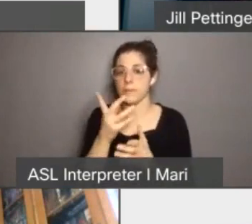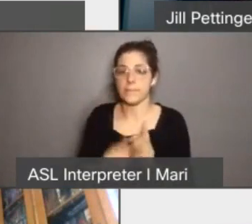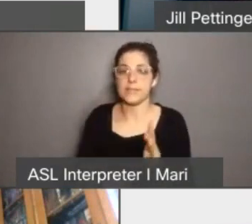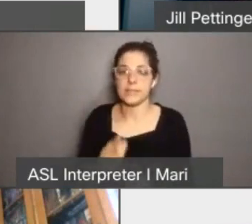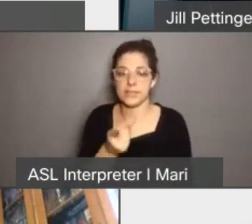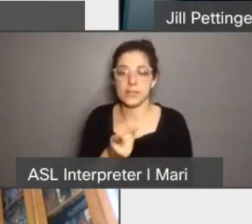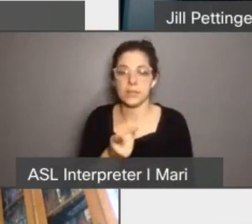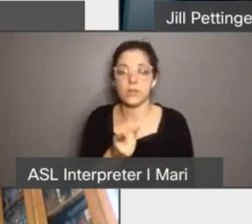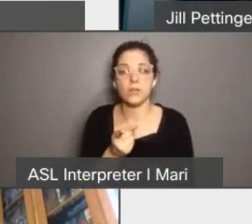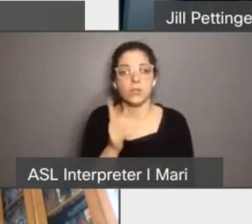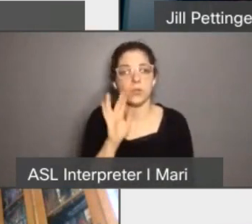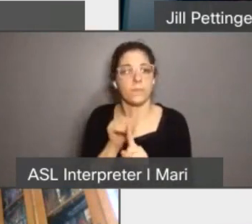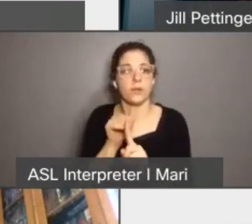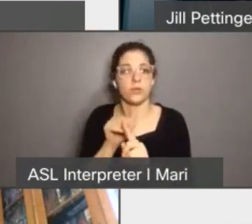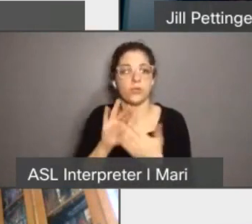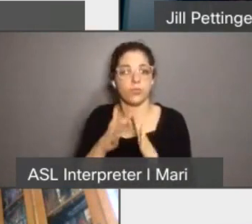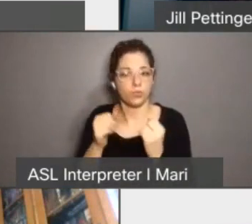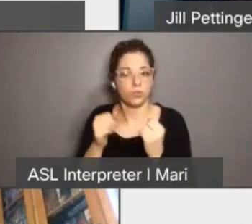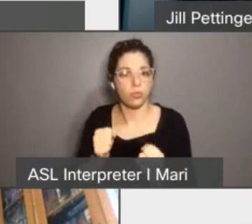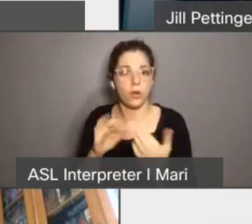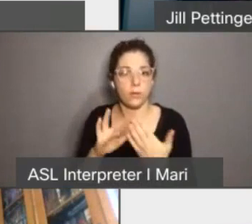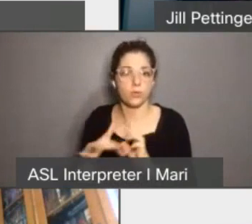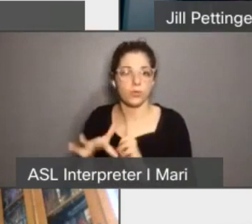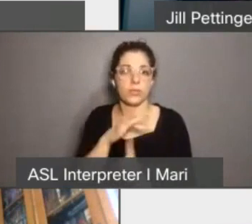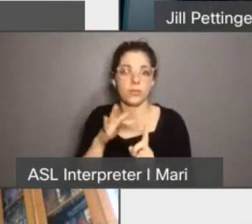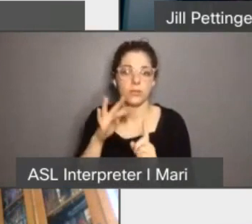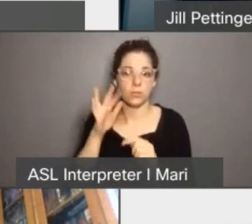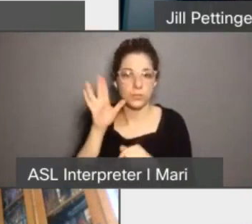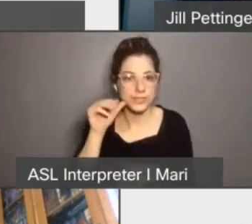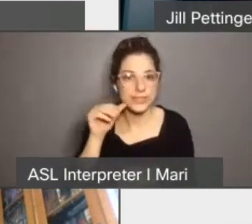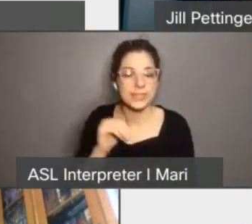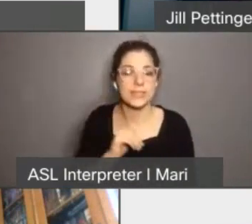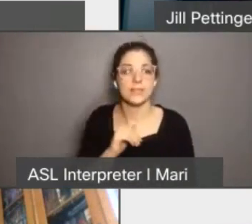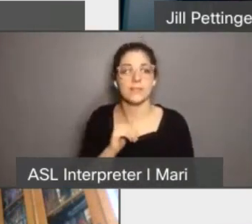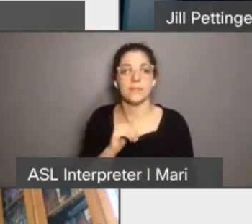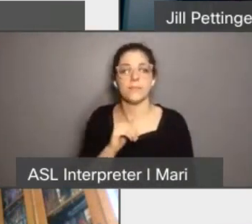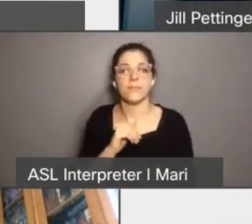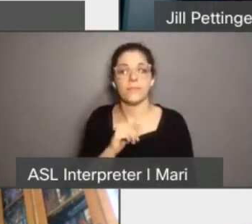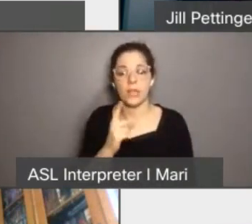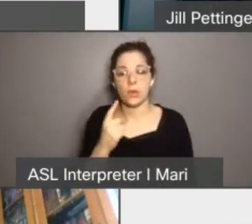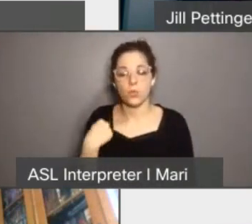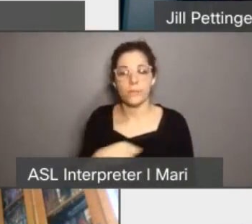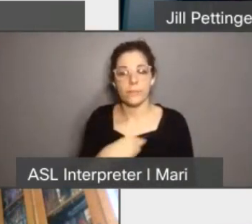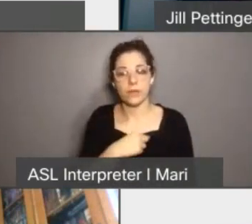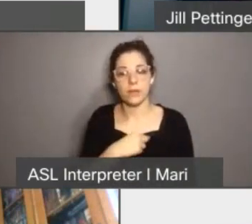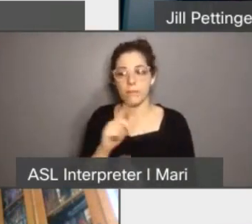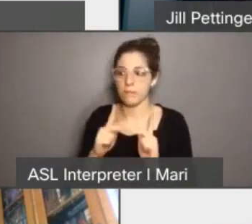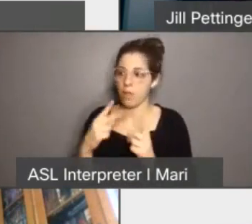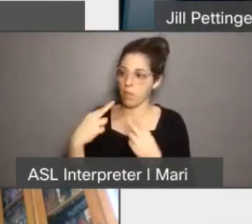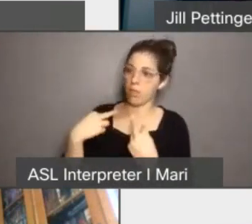the reminder that this community is a very strong community, resilient, and like we have been, people talk down to